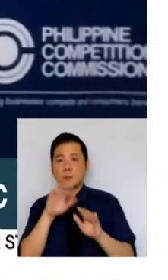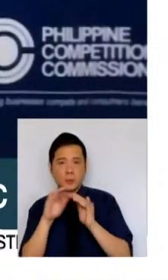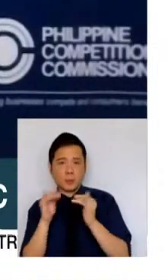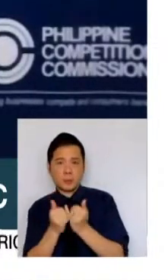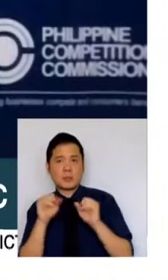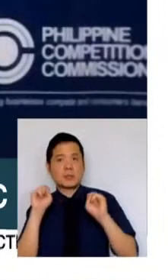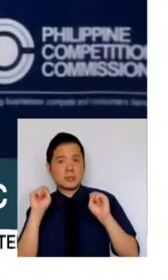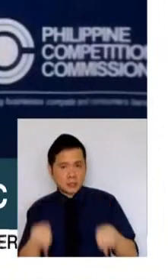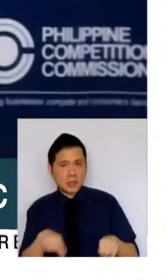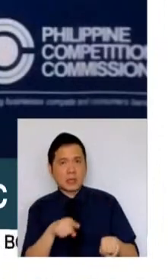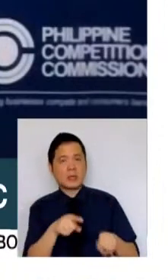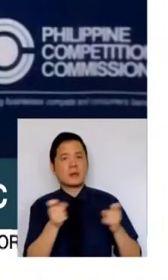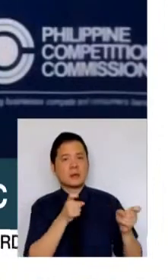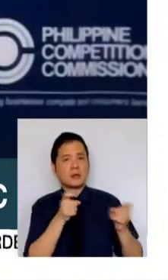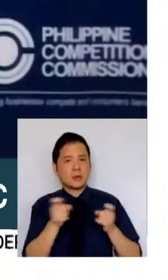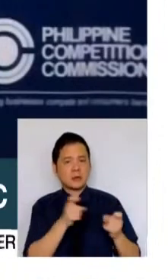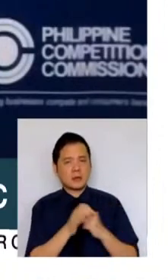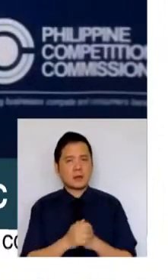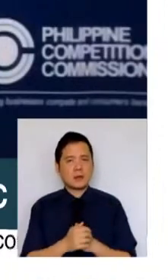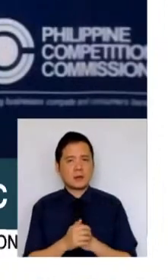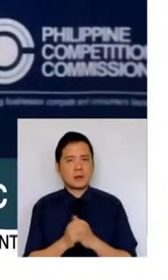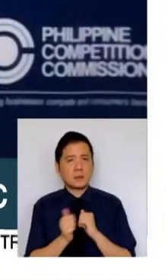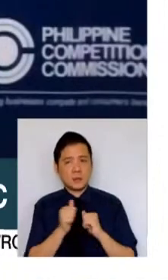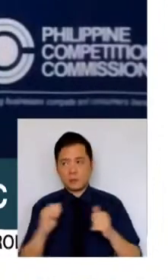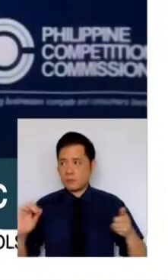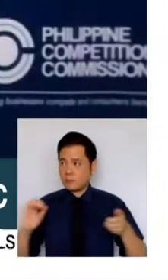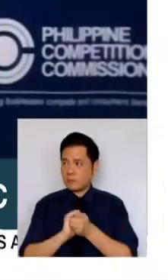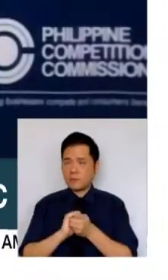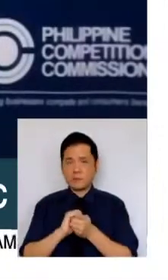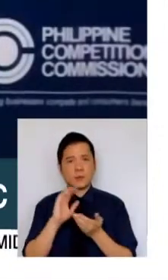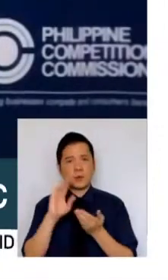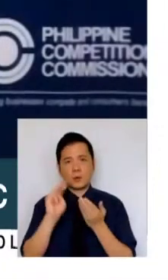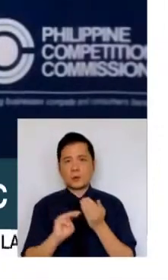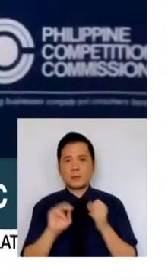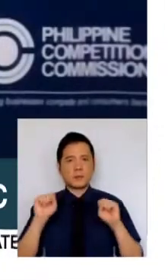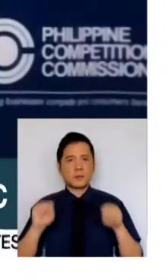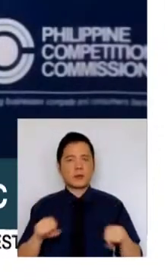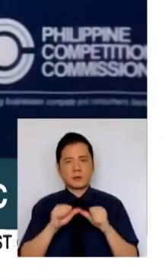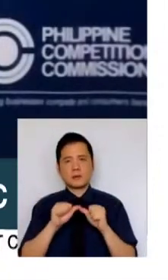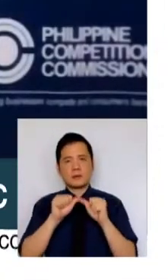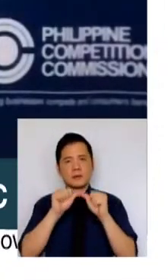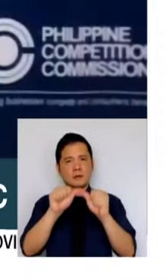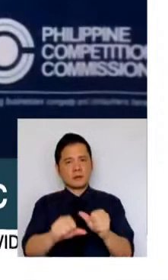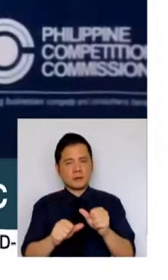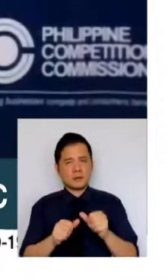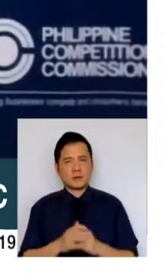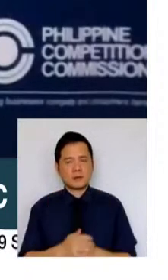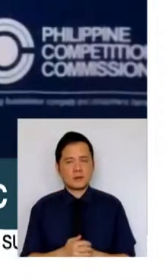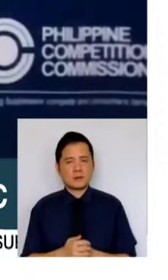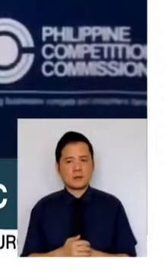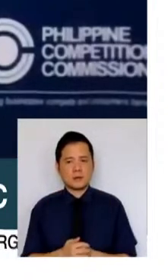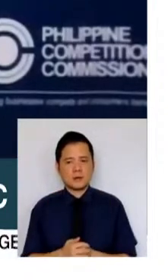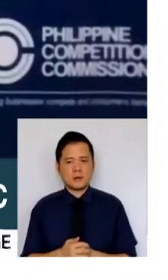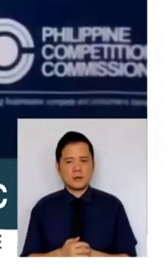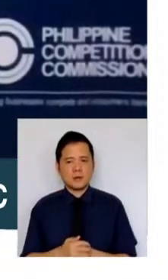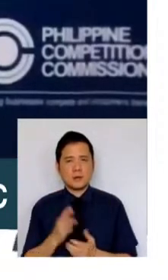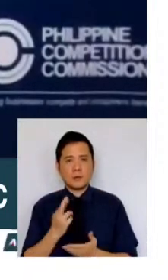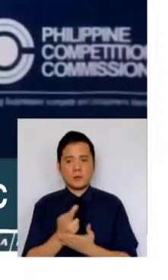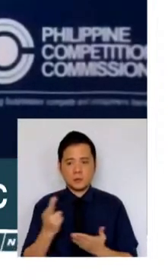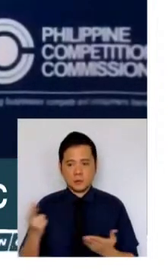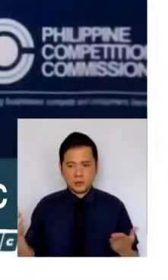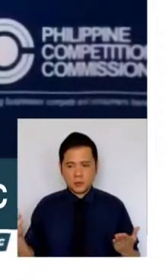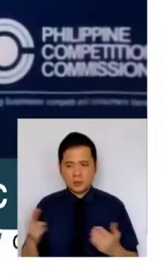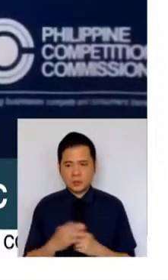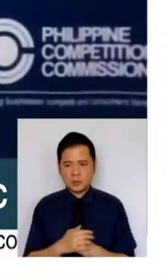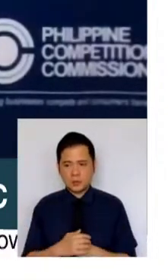the public-private transfer, that the partnership program going, and then get our resources,